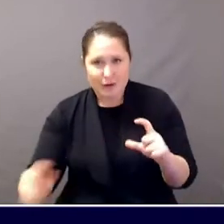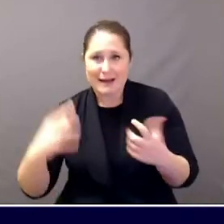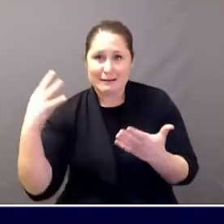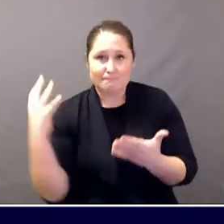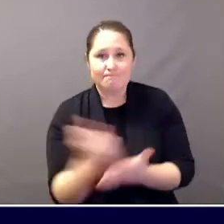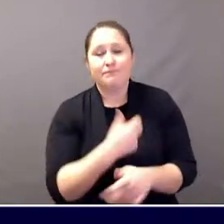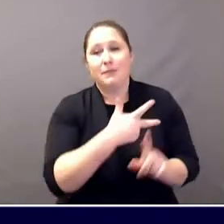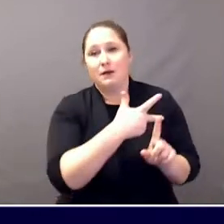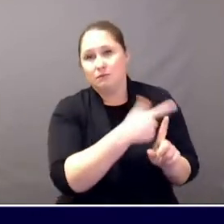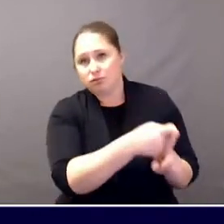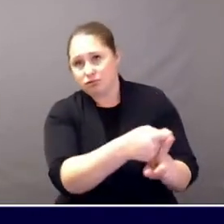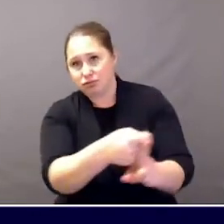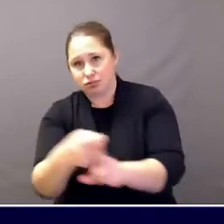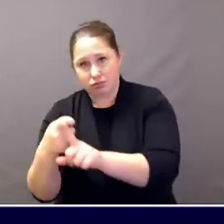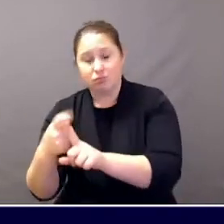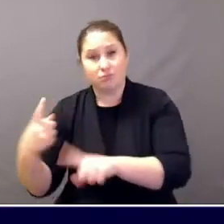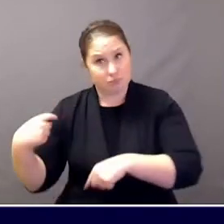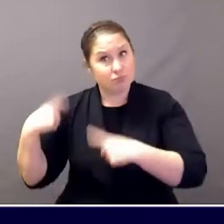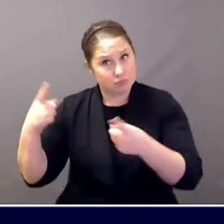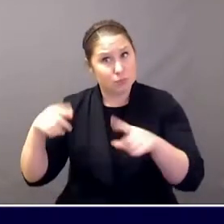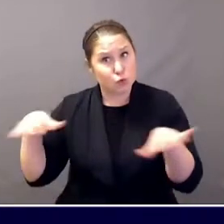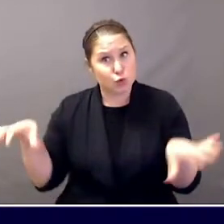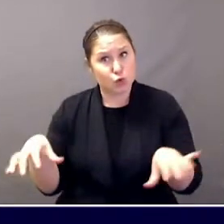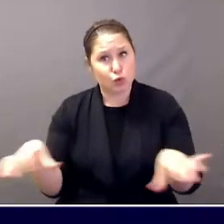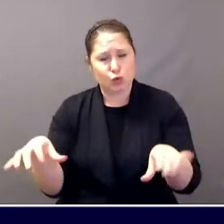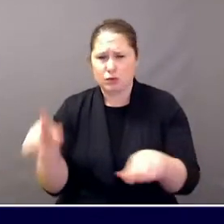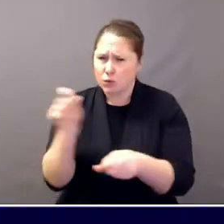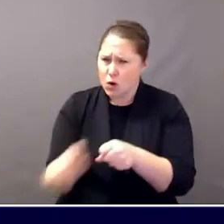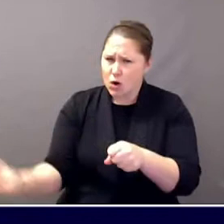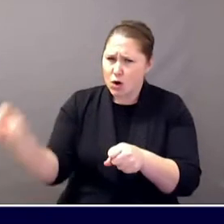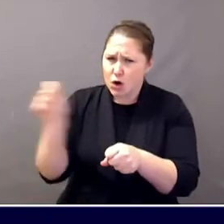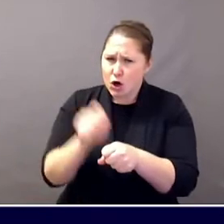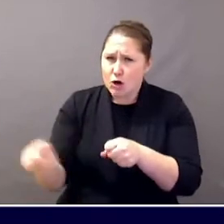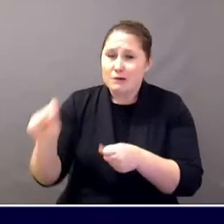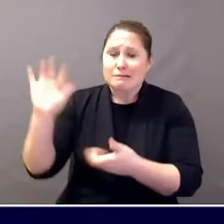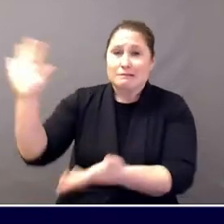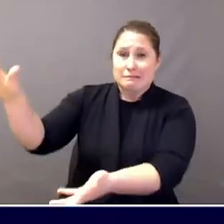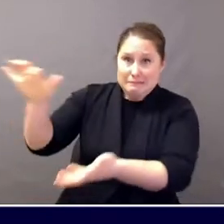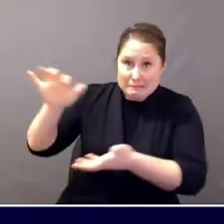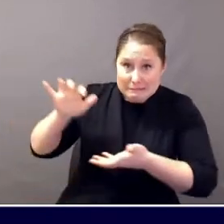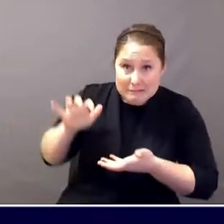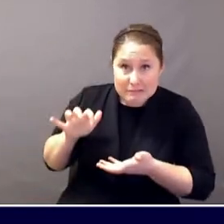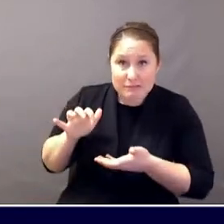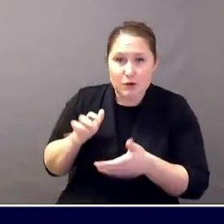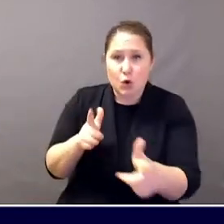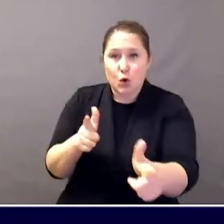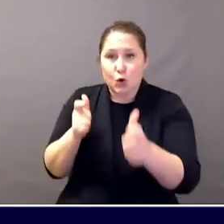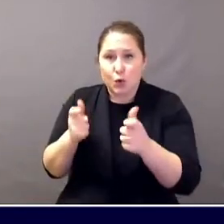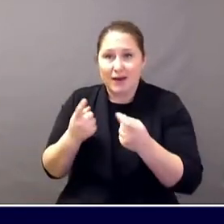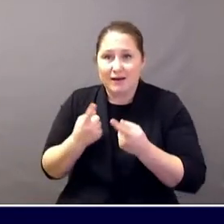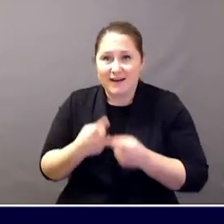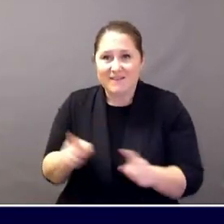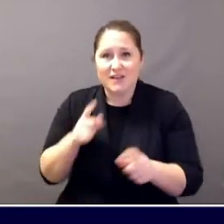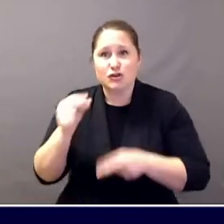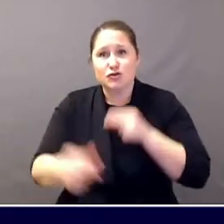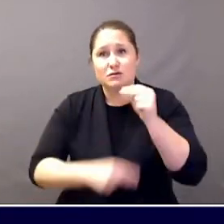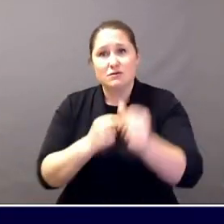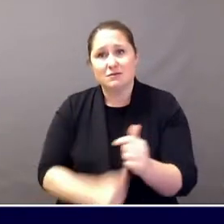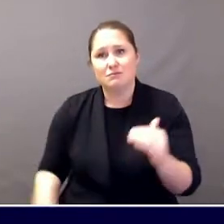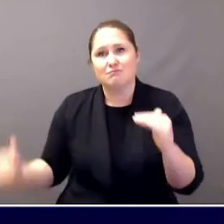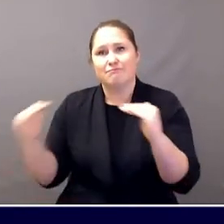it. Maine has worked so hard to distribute the vaccines we've received quickly, efficiently, and equitably, and it